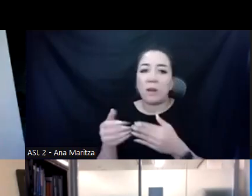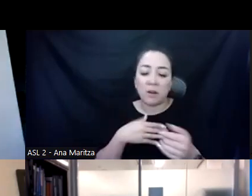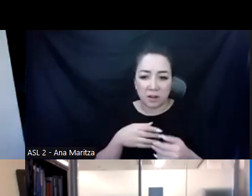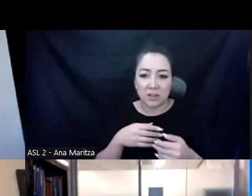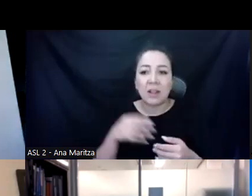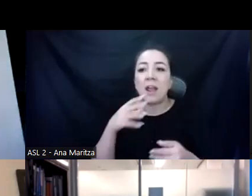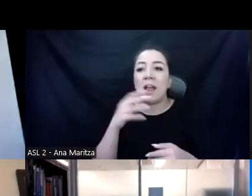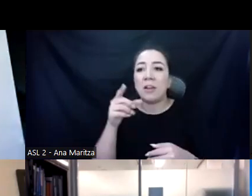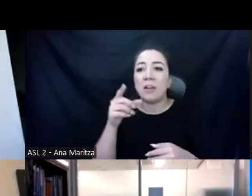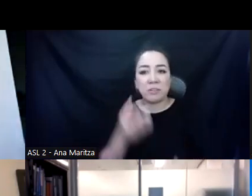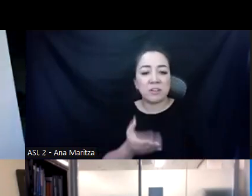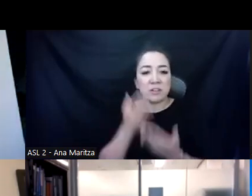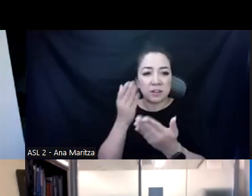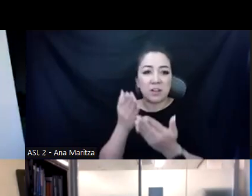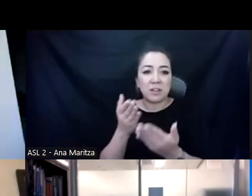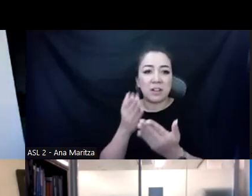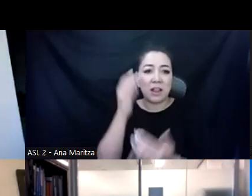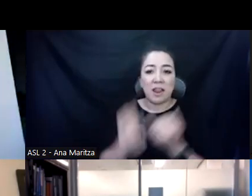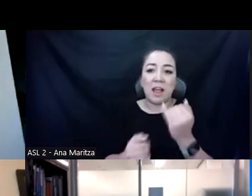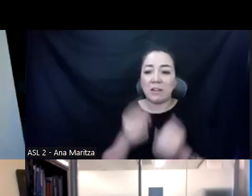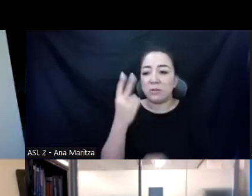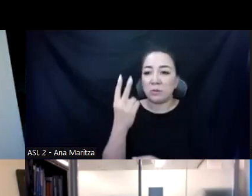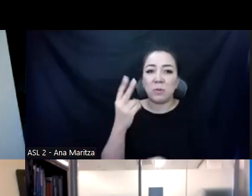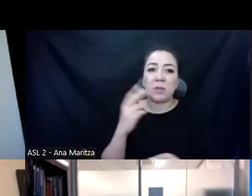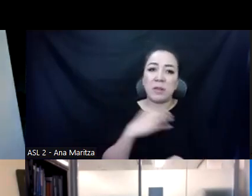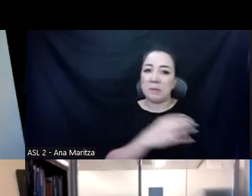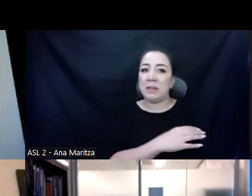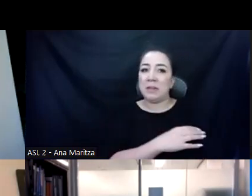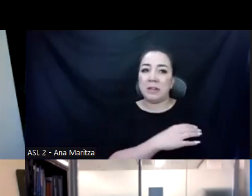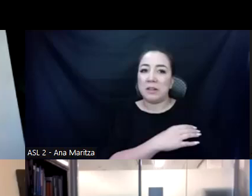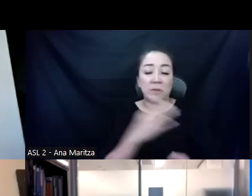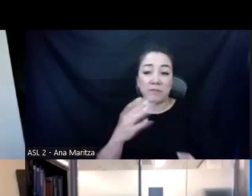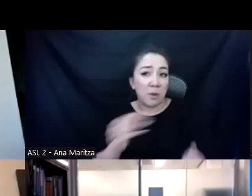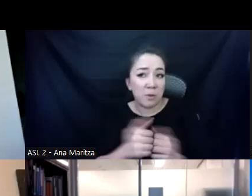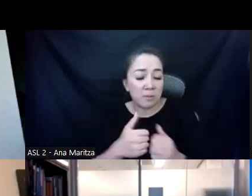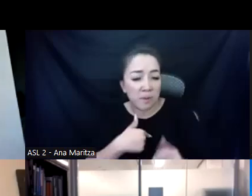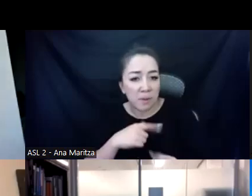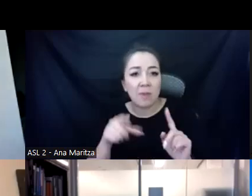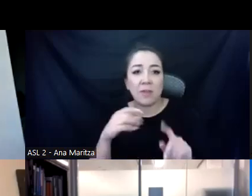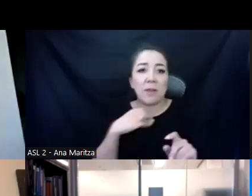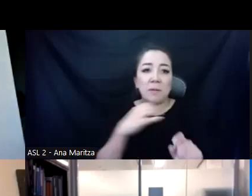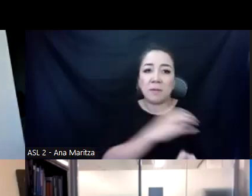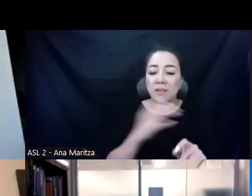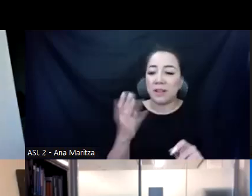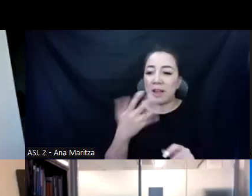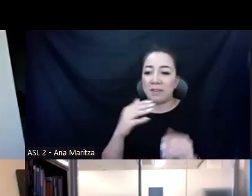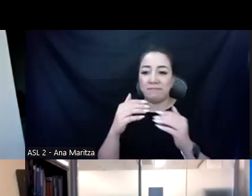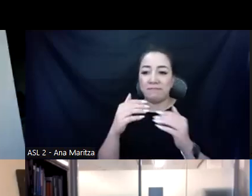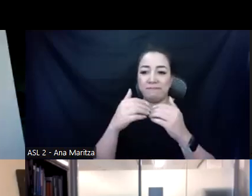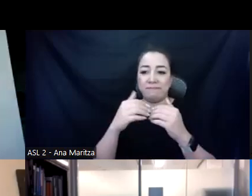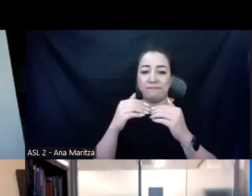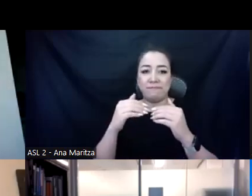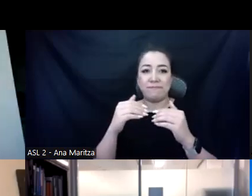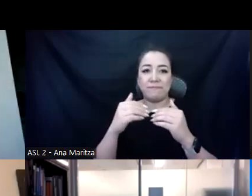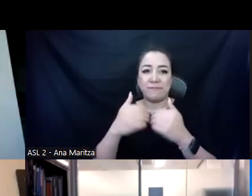you're suggesting the last 2 where the committee is, which is fine with me, the committee is kind of divided, or I mean, just